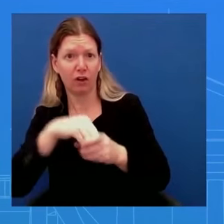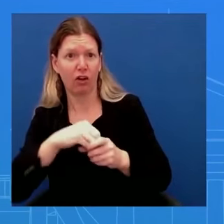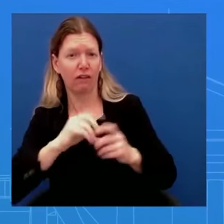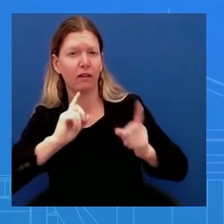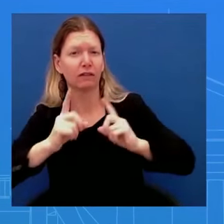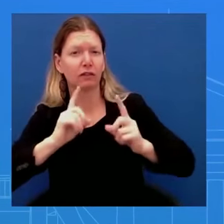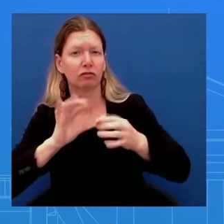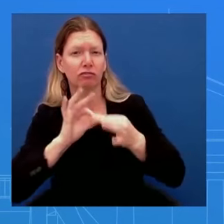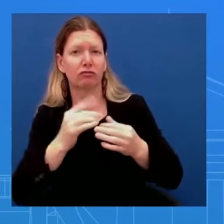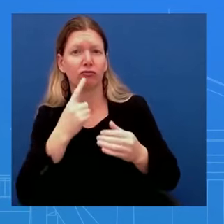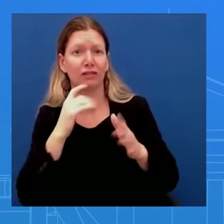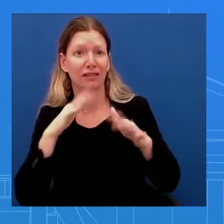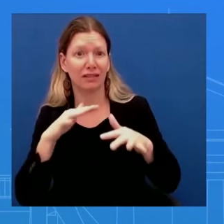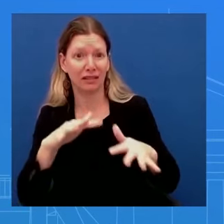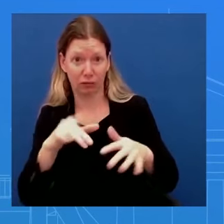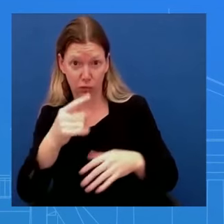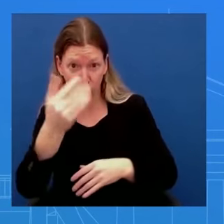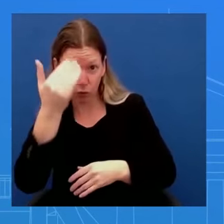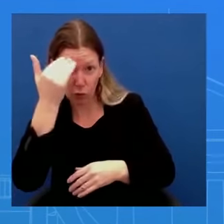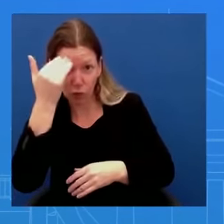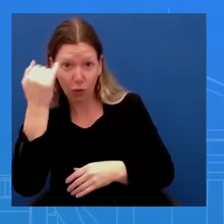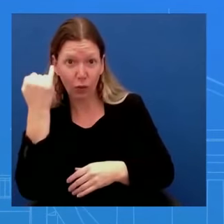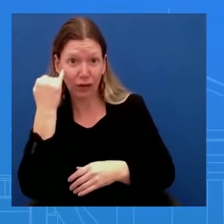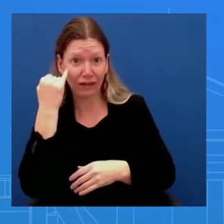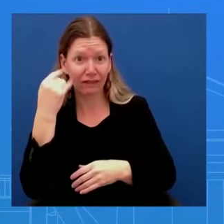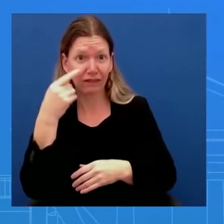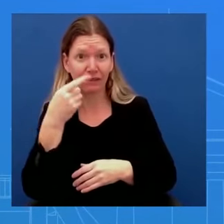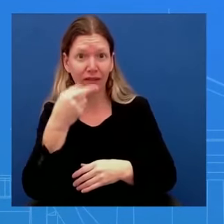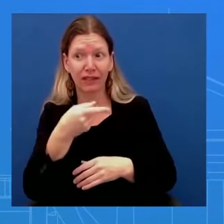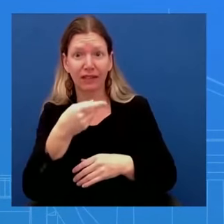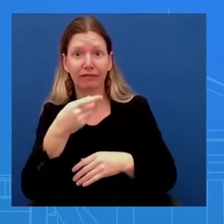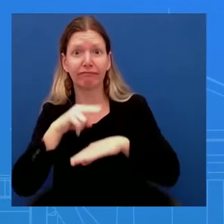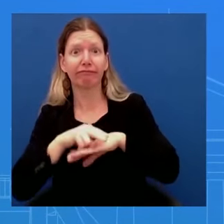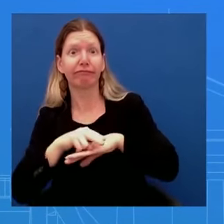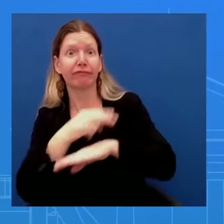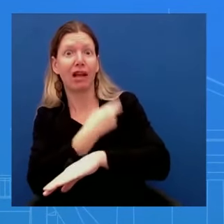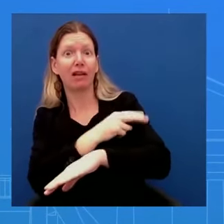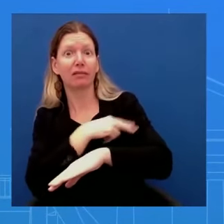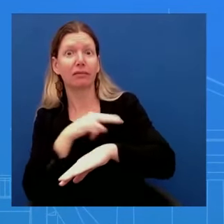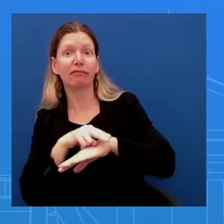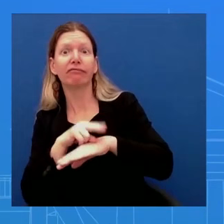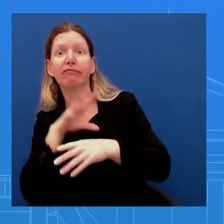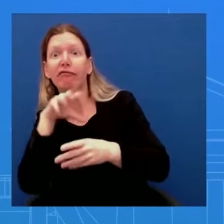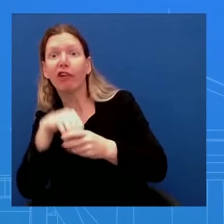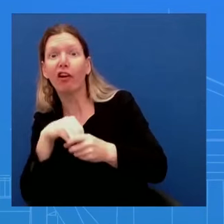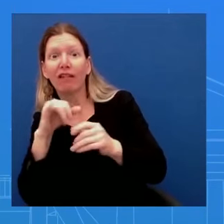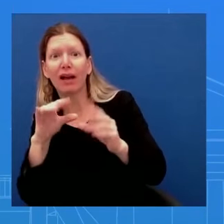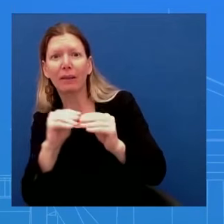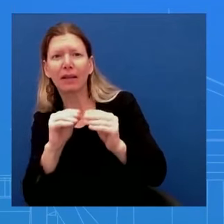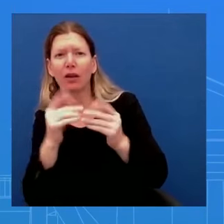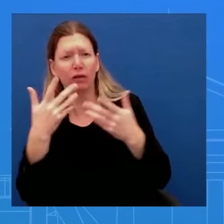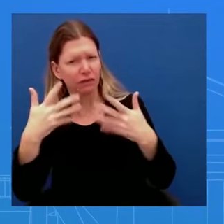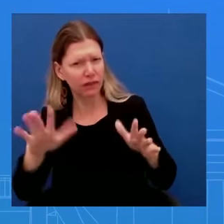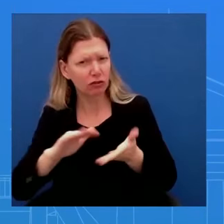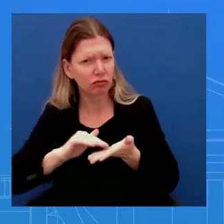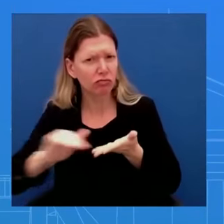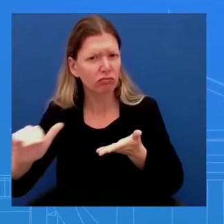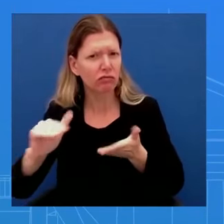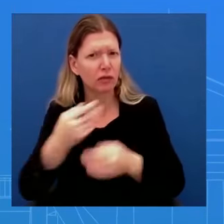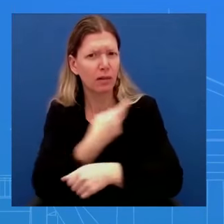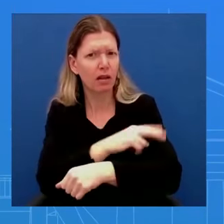from the bedside, or is he released from the hospital? I would refer you to the Pentagon for his whereabouts and